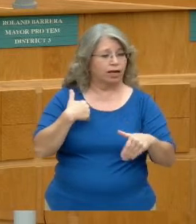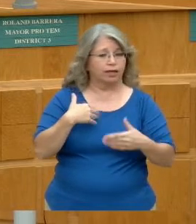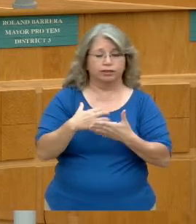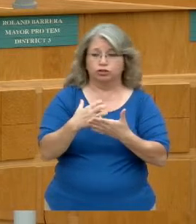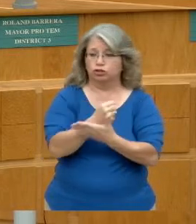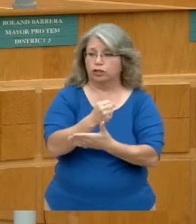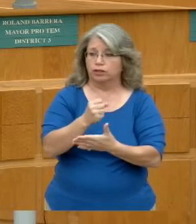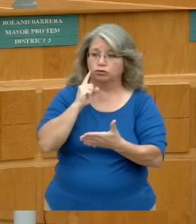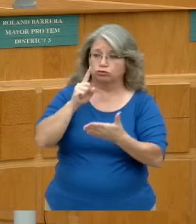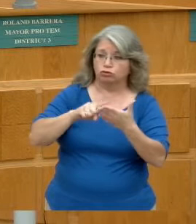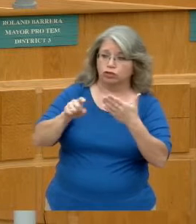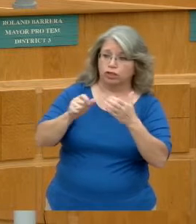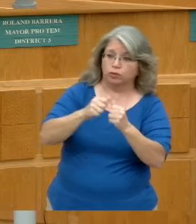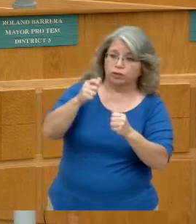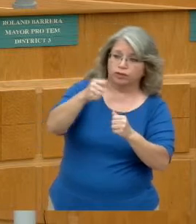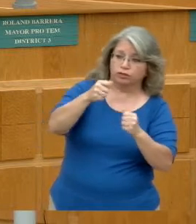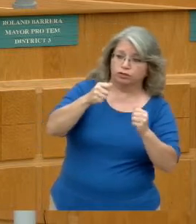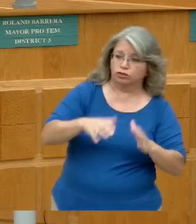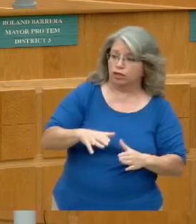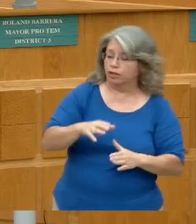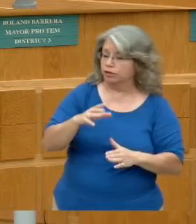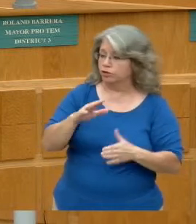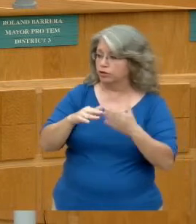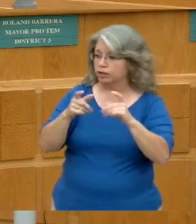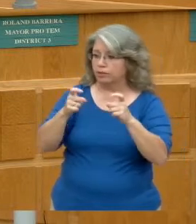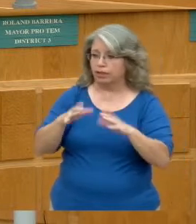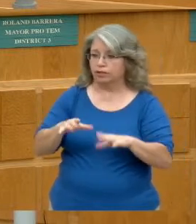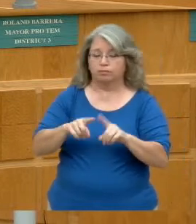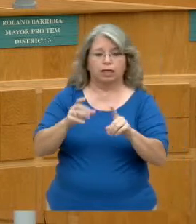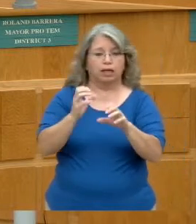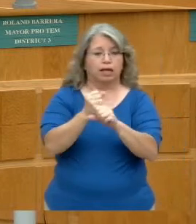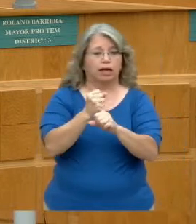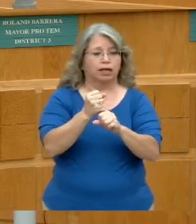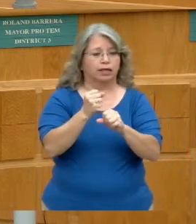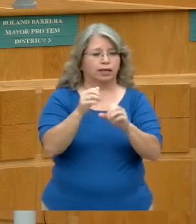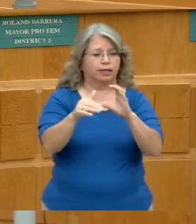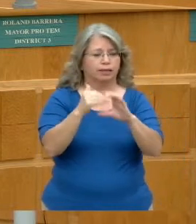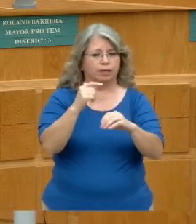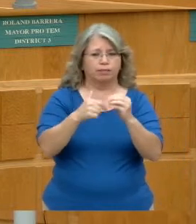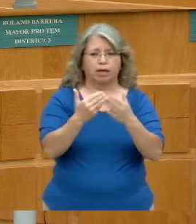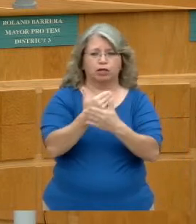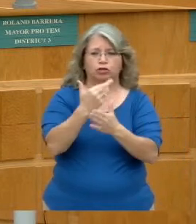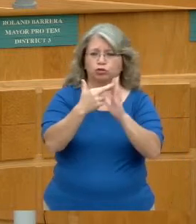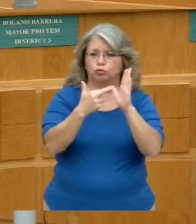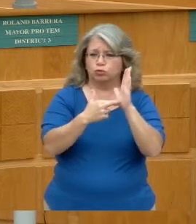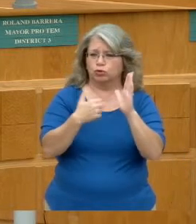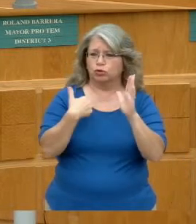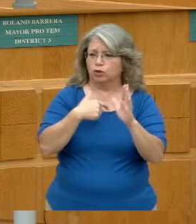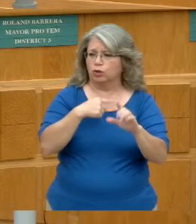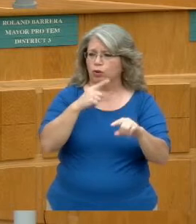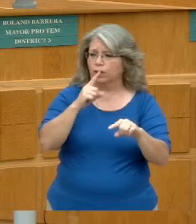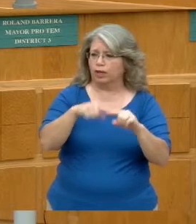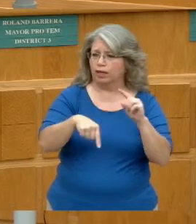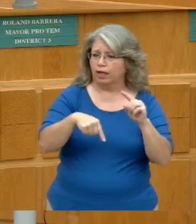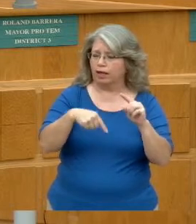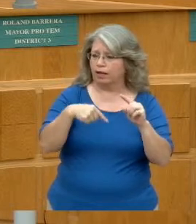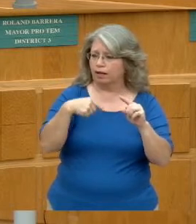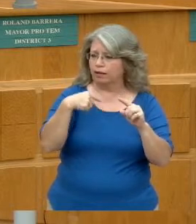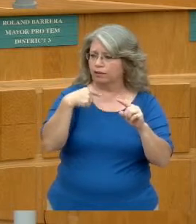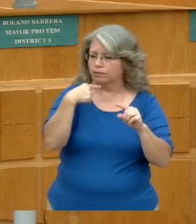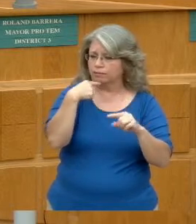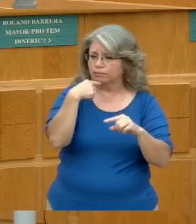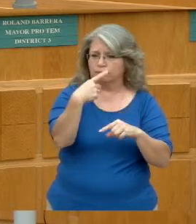the judge or the city manager, but I got an email about some new rule that says we can't publicly disclose any information about the results